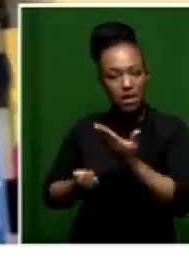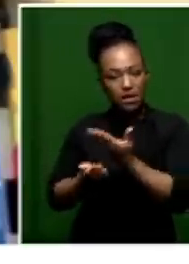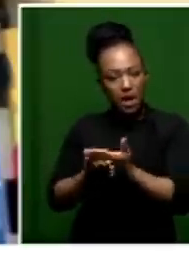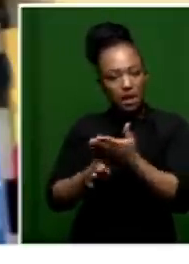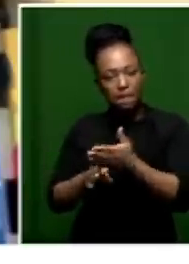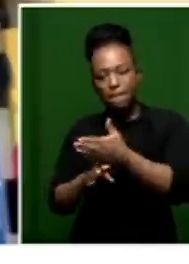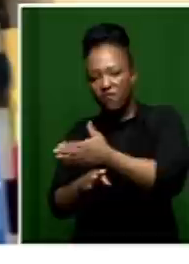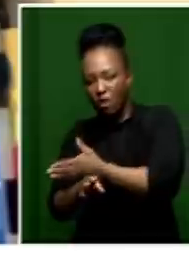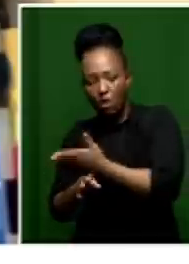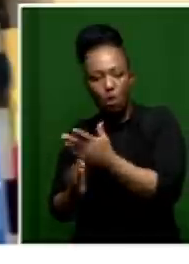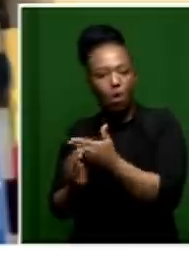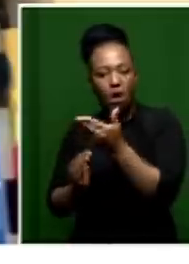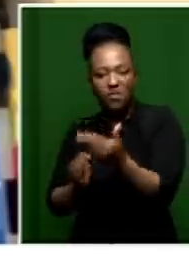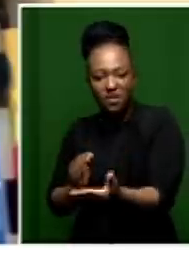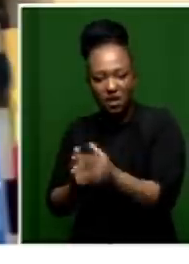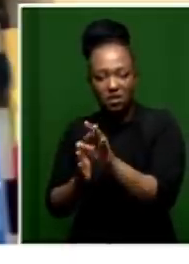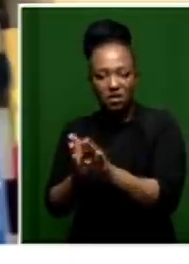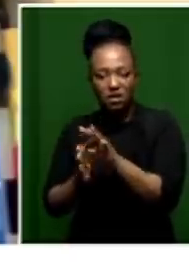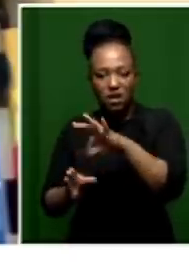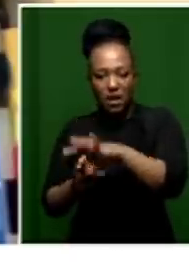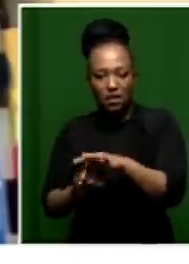the elections. And to be honest,